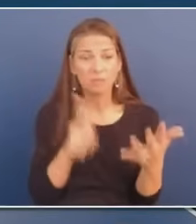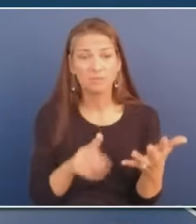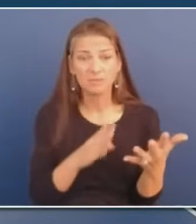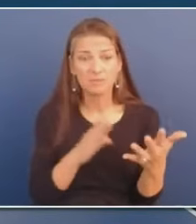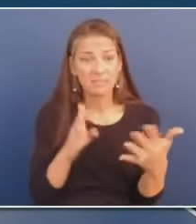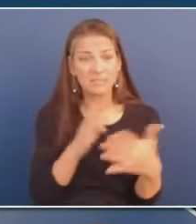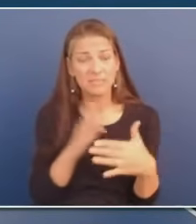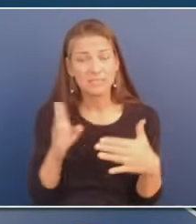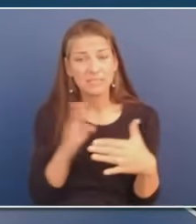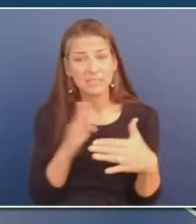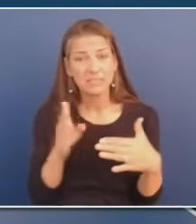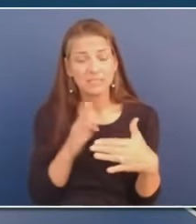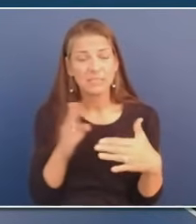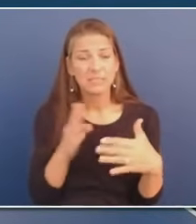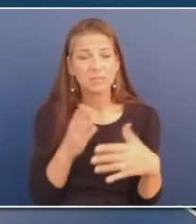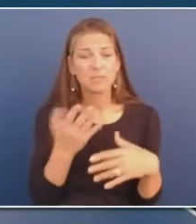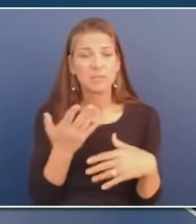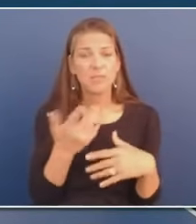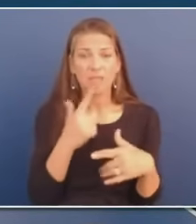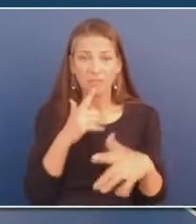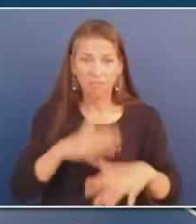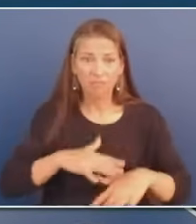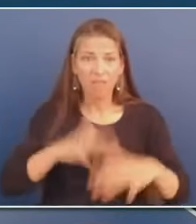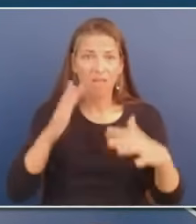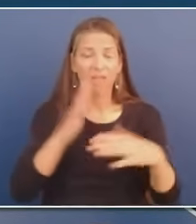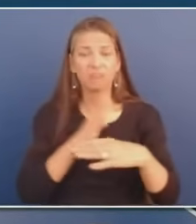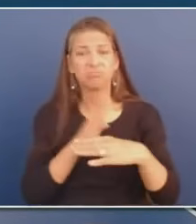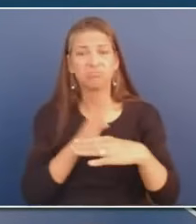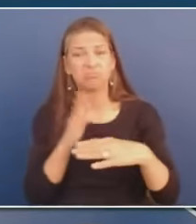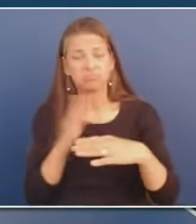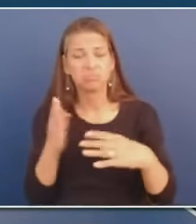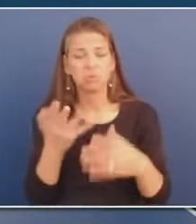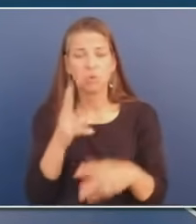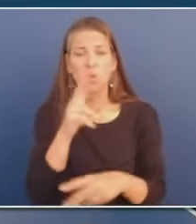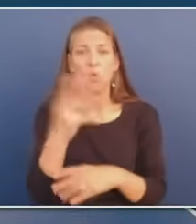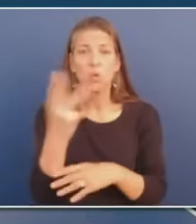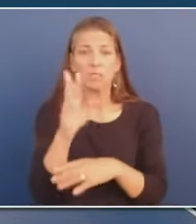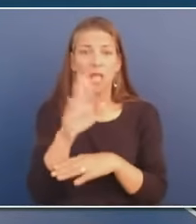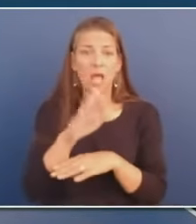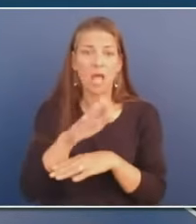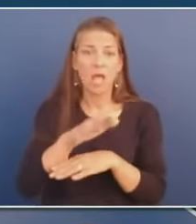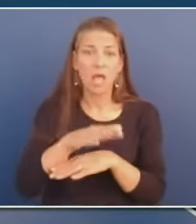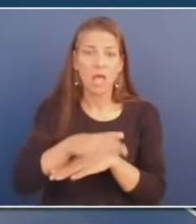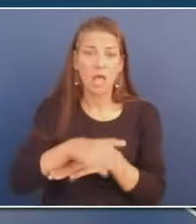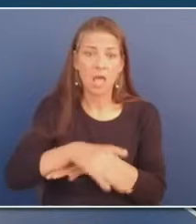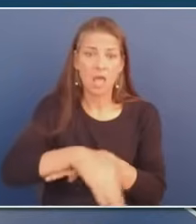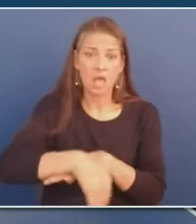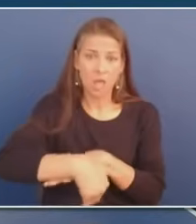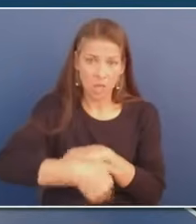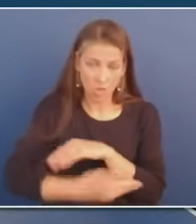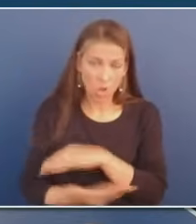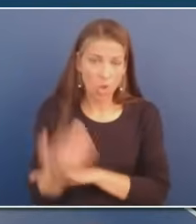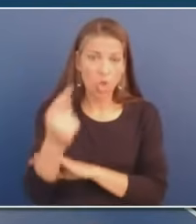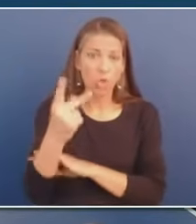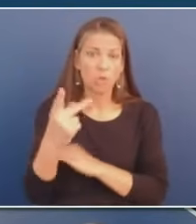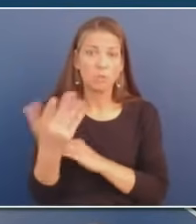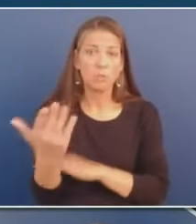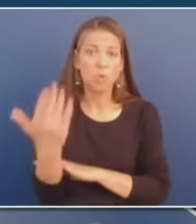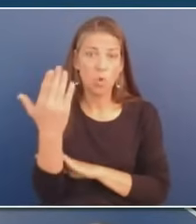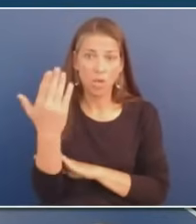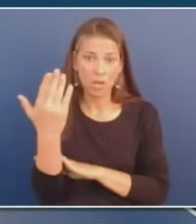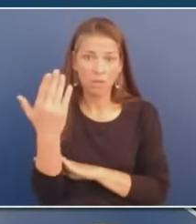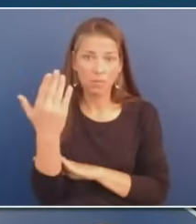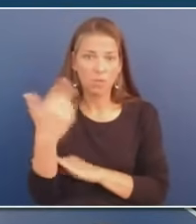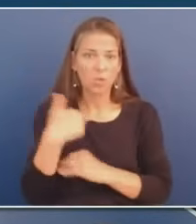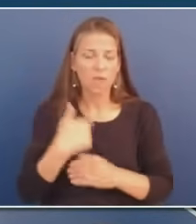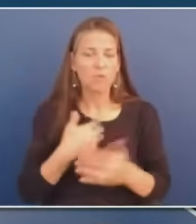again, there's the flooding. But as we are moving, especially into late Wednesday night, early Thursday morning, we may have had so much